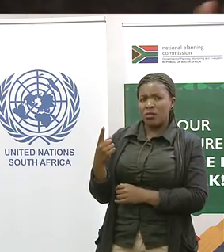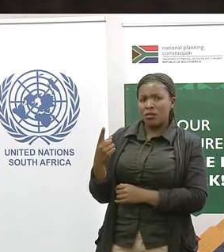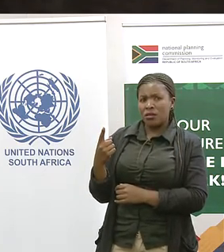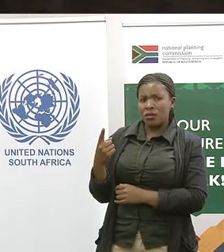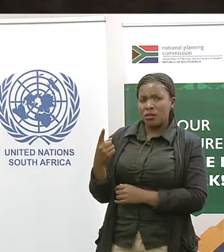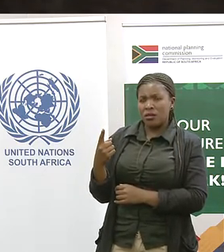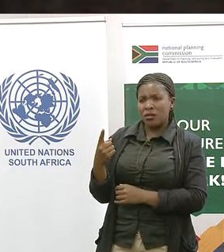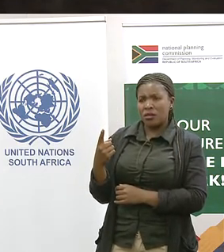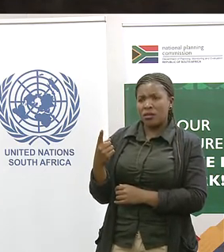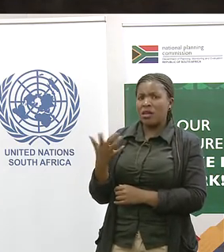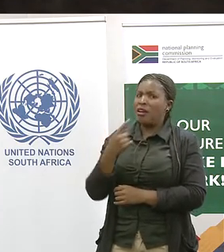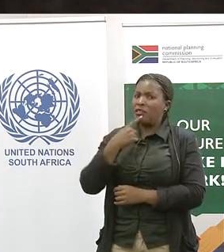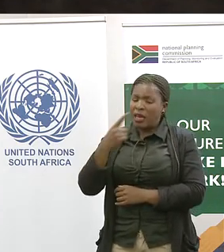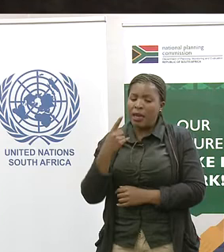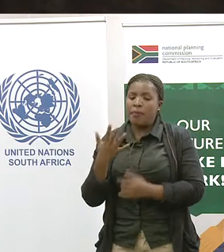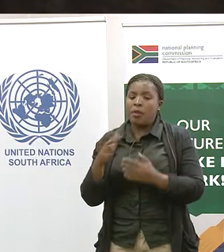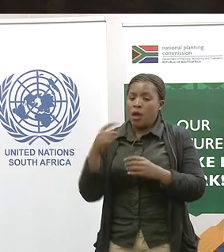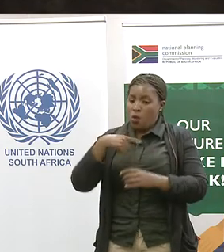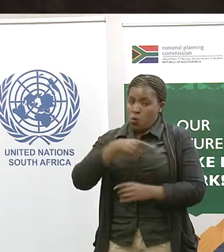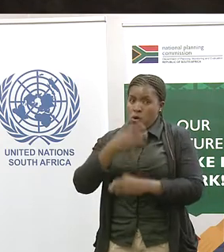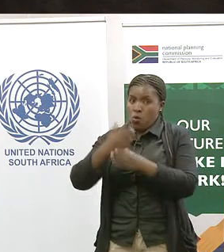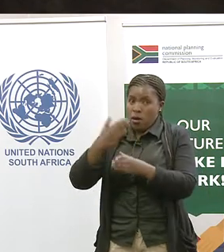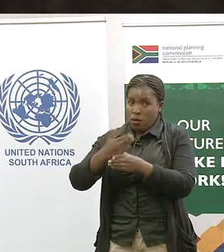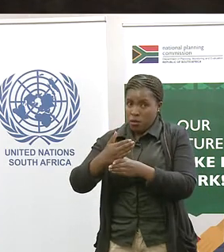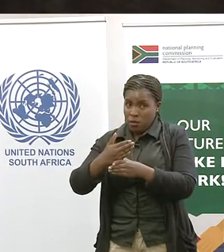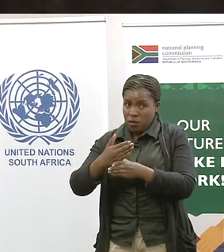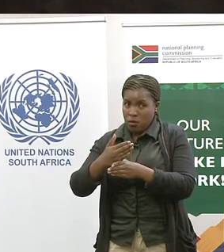are working, maybe we should put